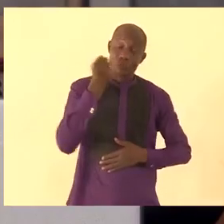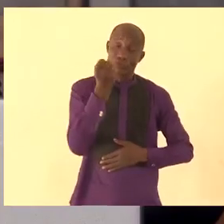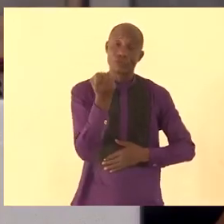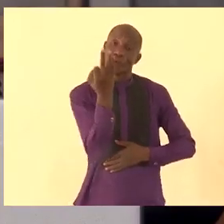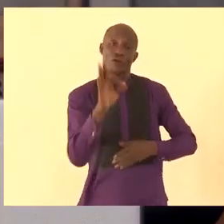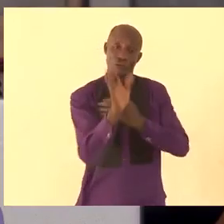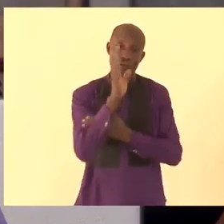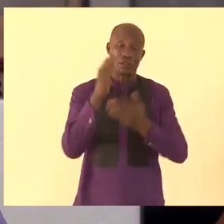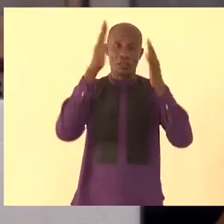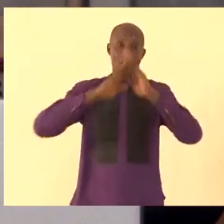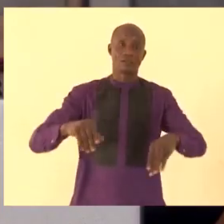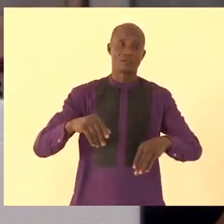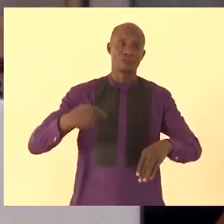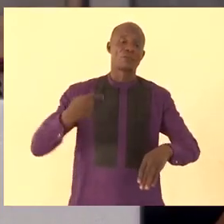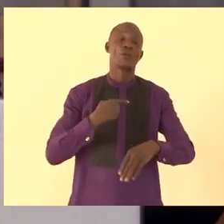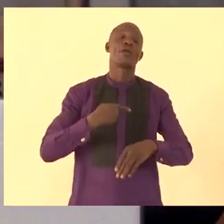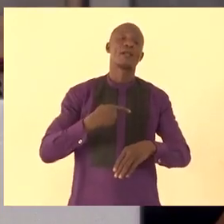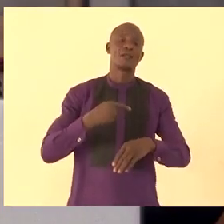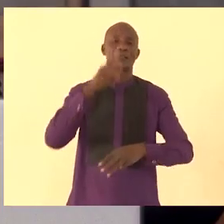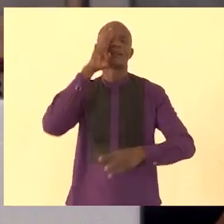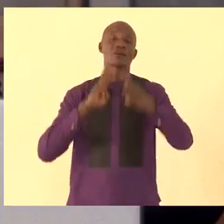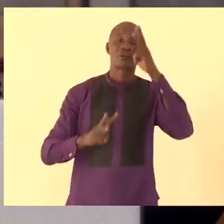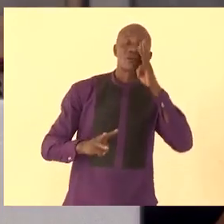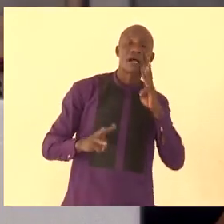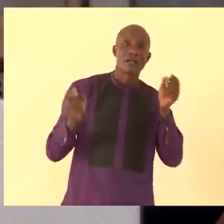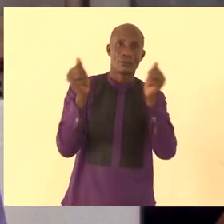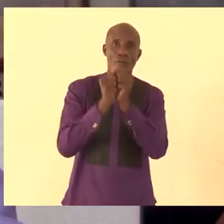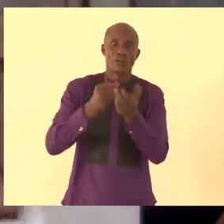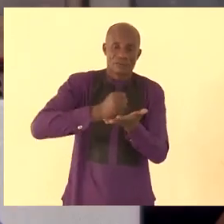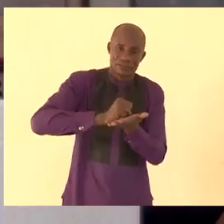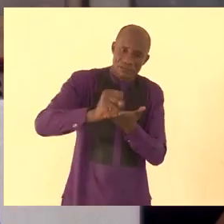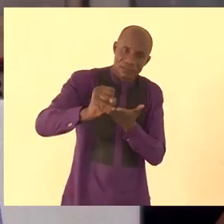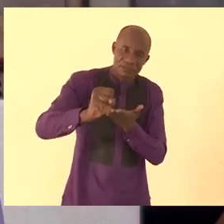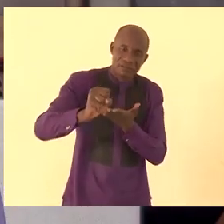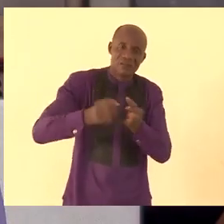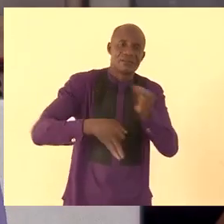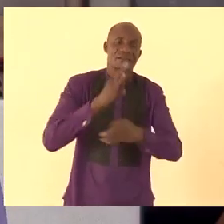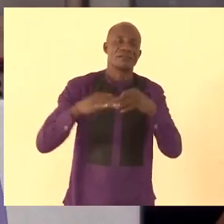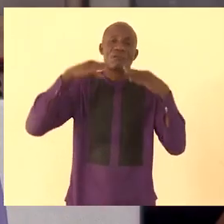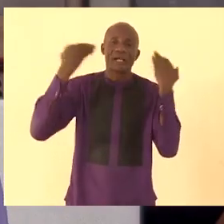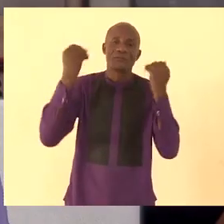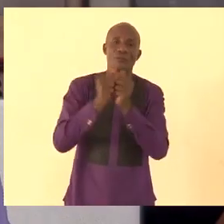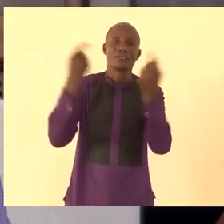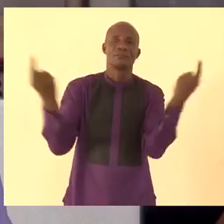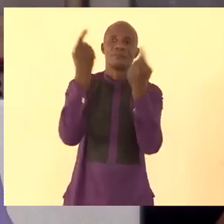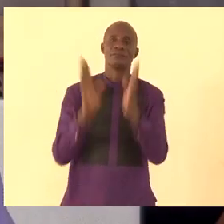God's house will rather cry with the saints than laugh with the sinners.